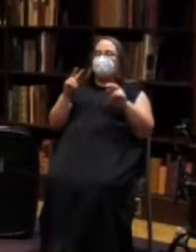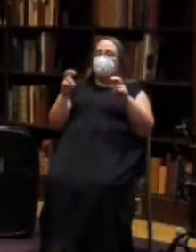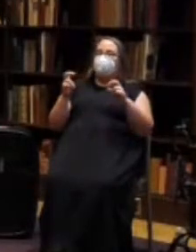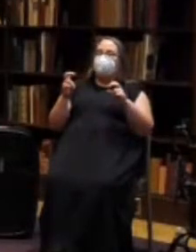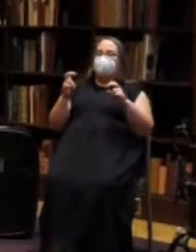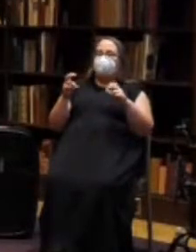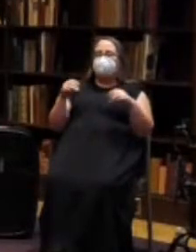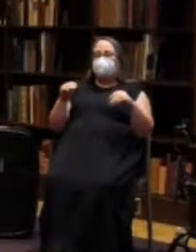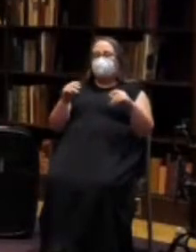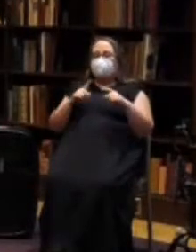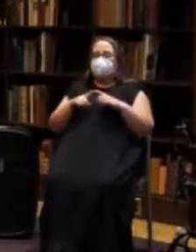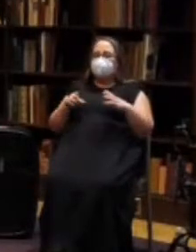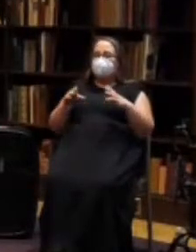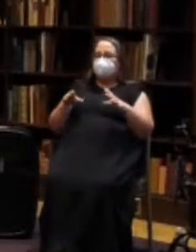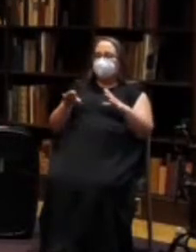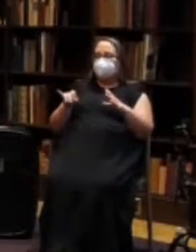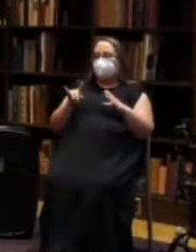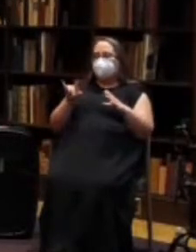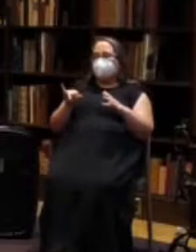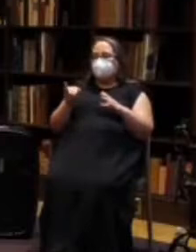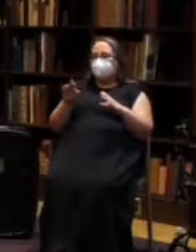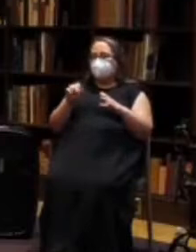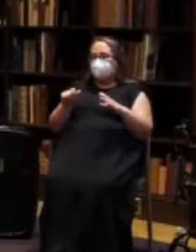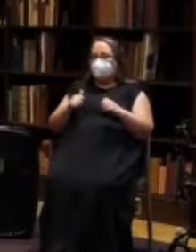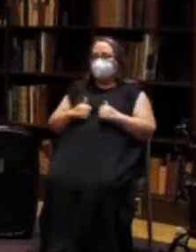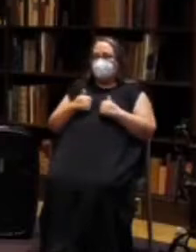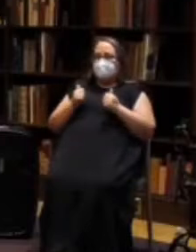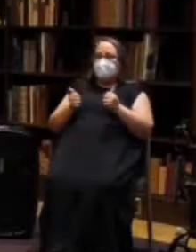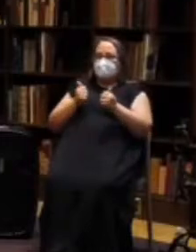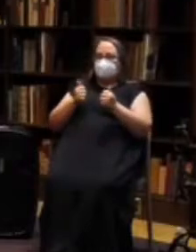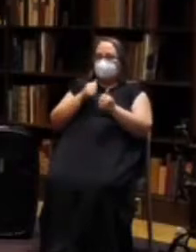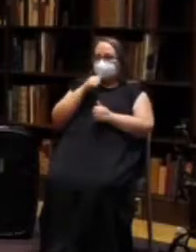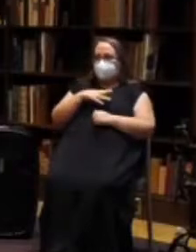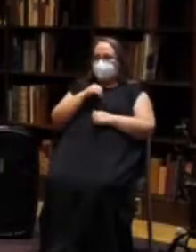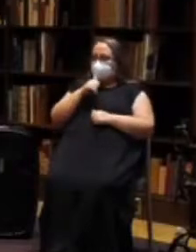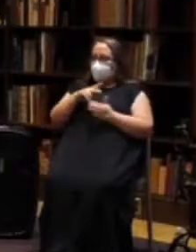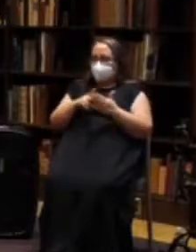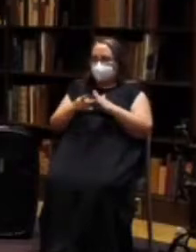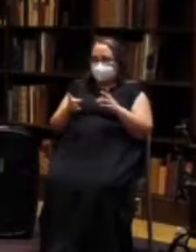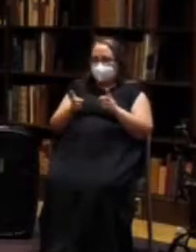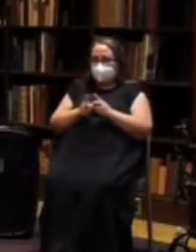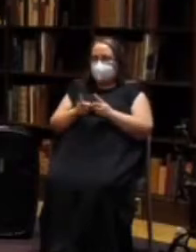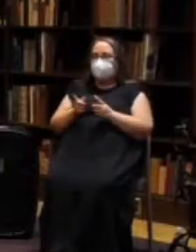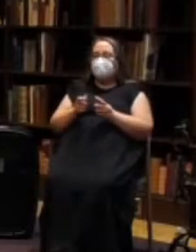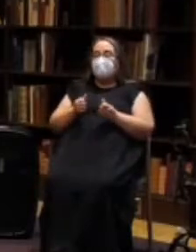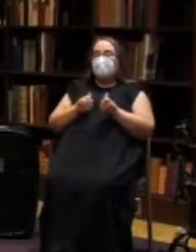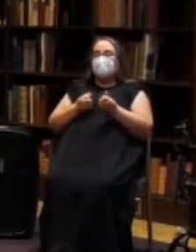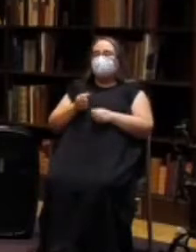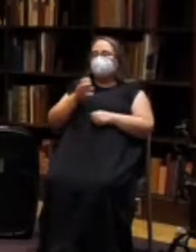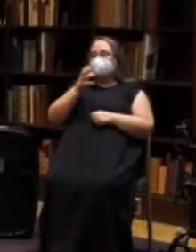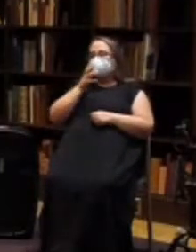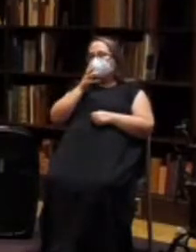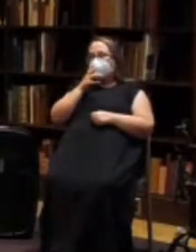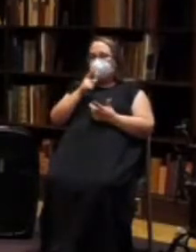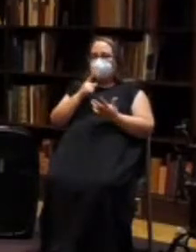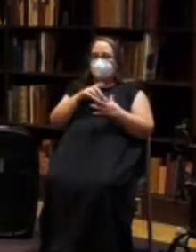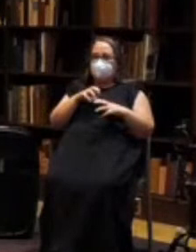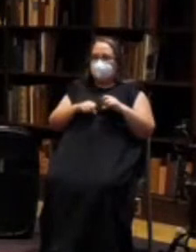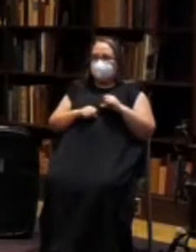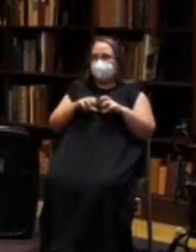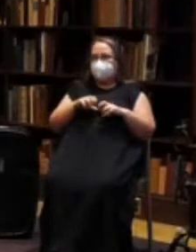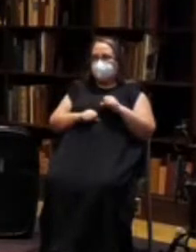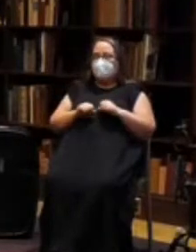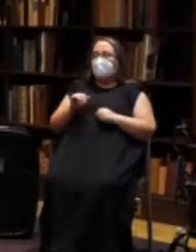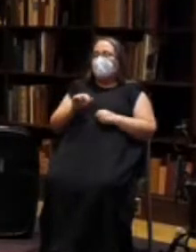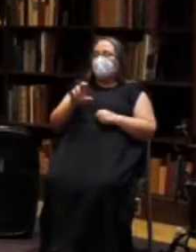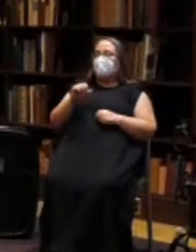"sold out to the street petty criminal life, chasing women," and I don't mean dating, and causing his mother a sort of endless grief. And